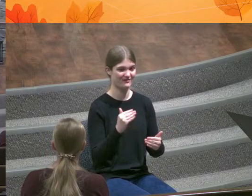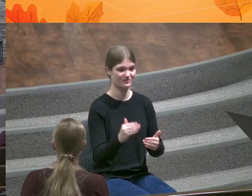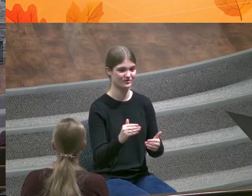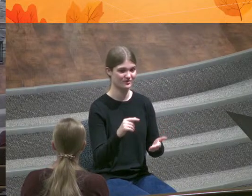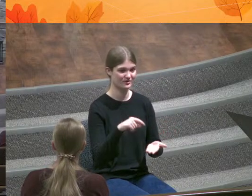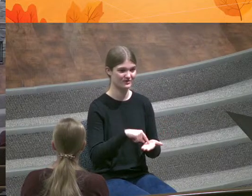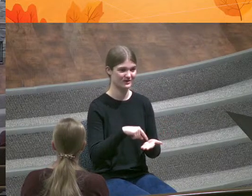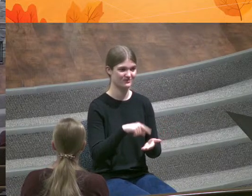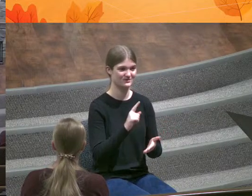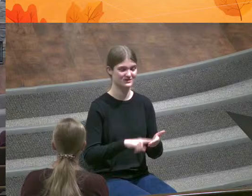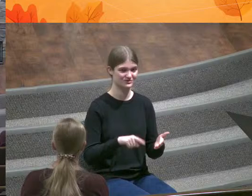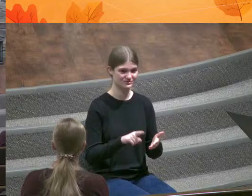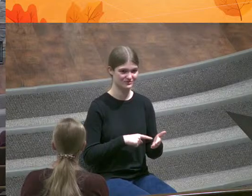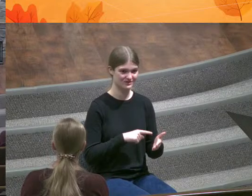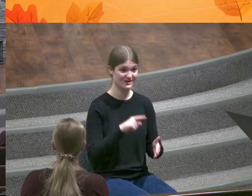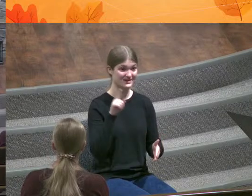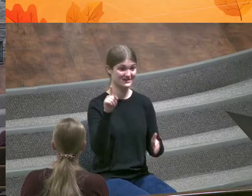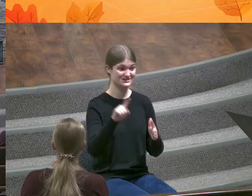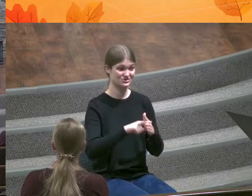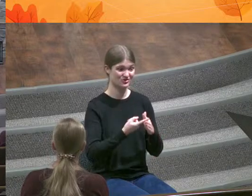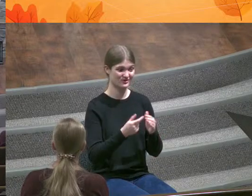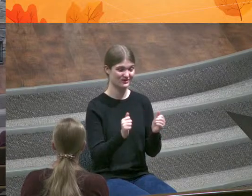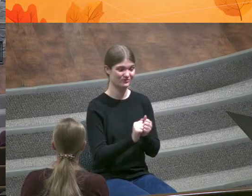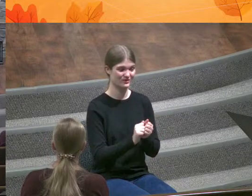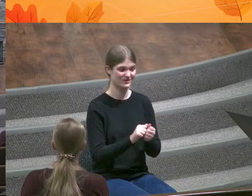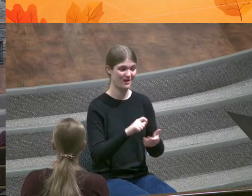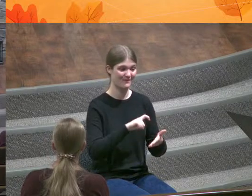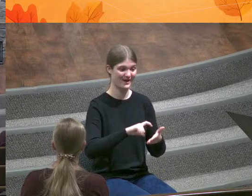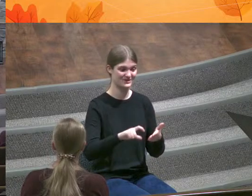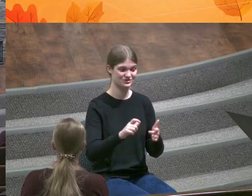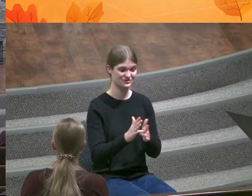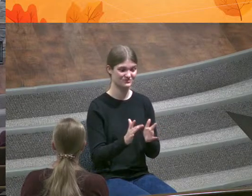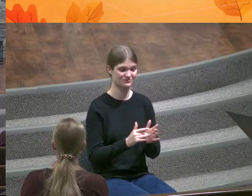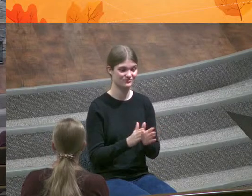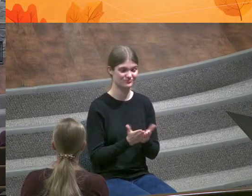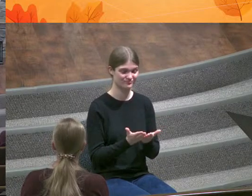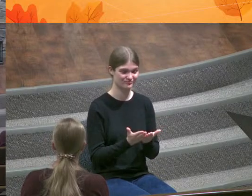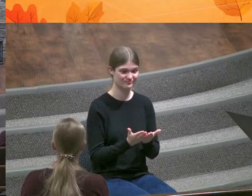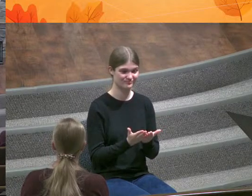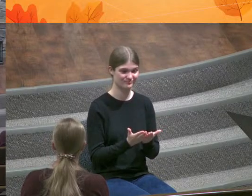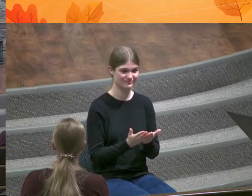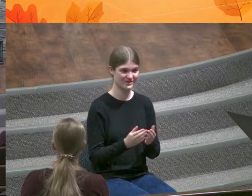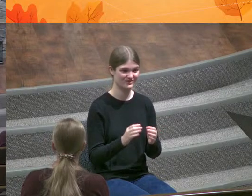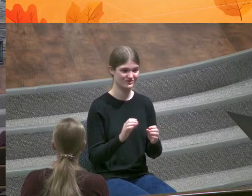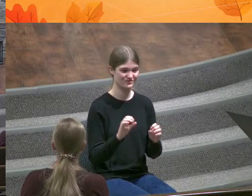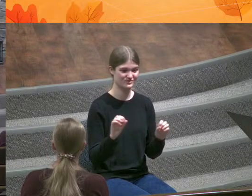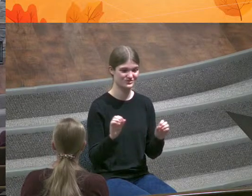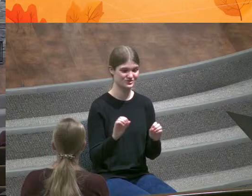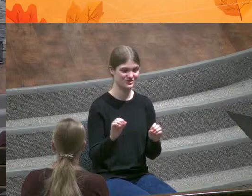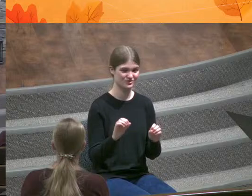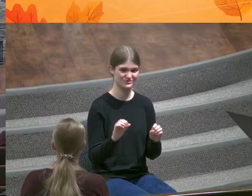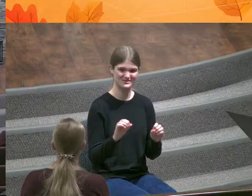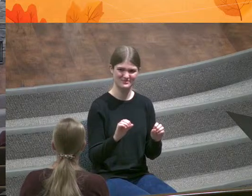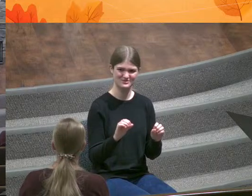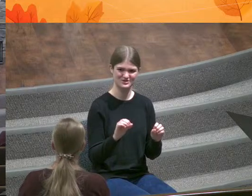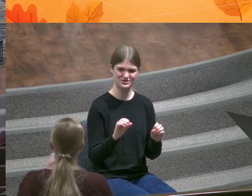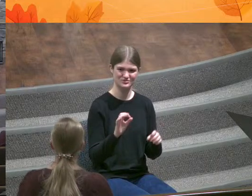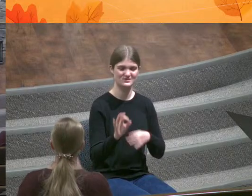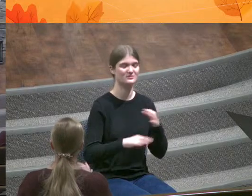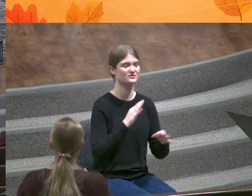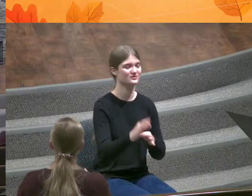started with passages. There is no substitute. How beat up is your